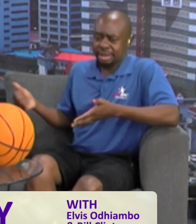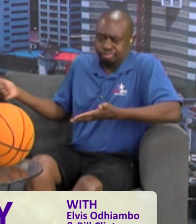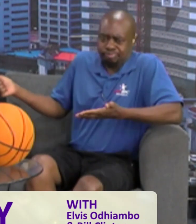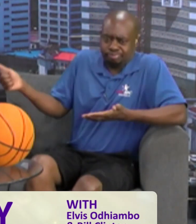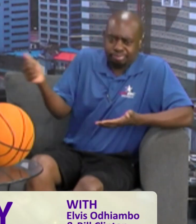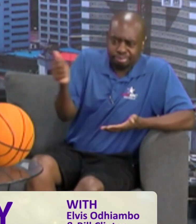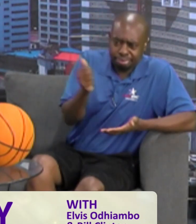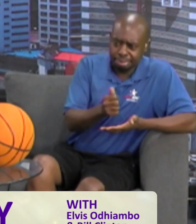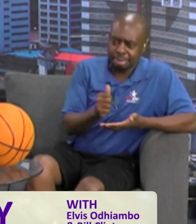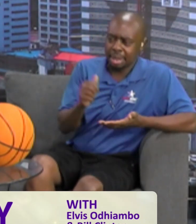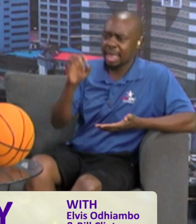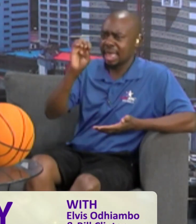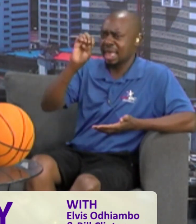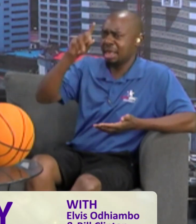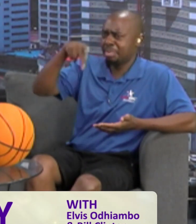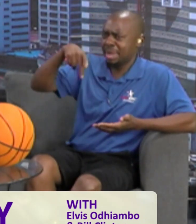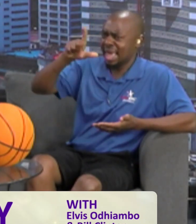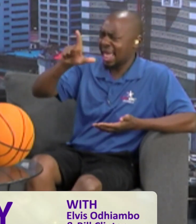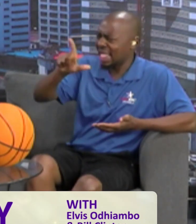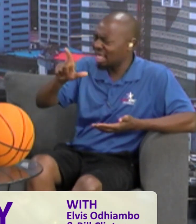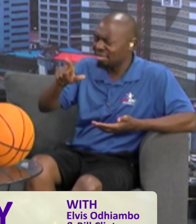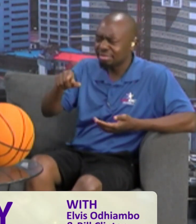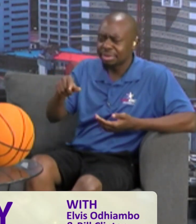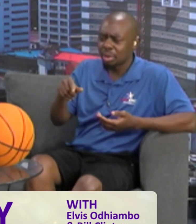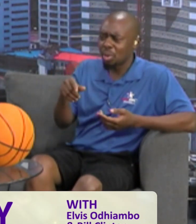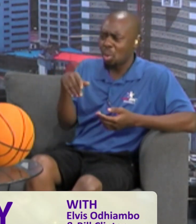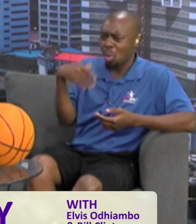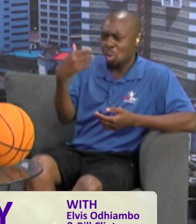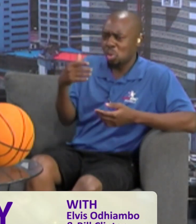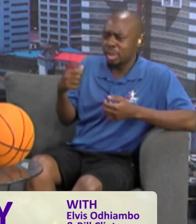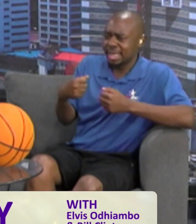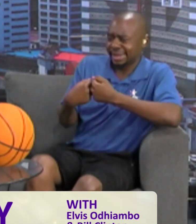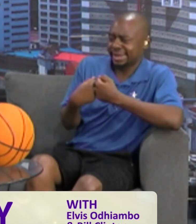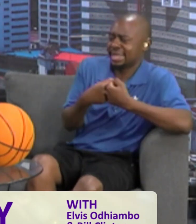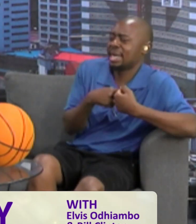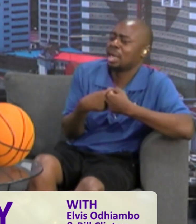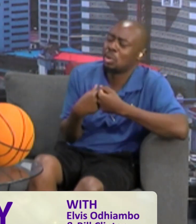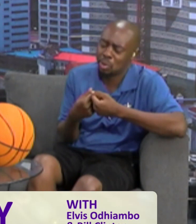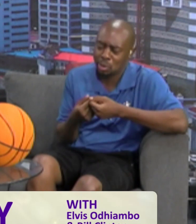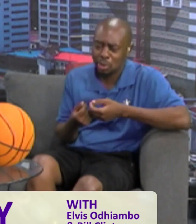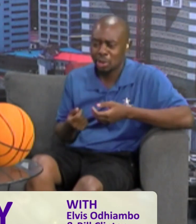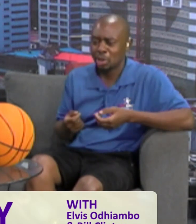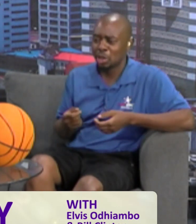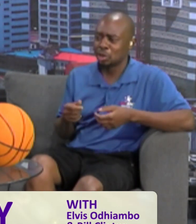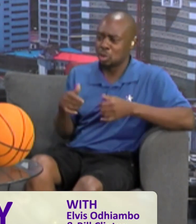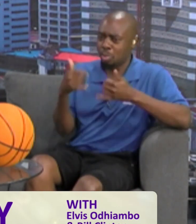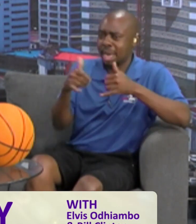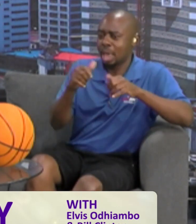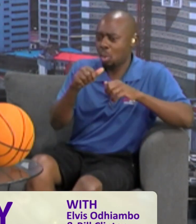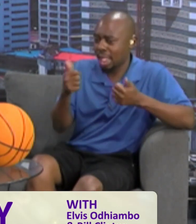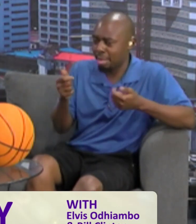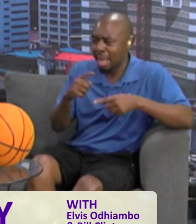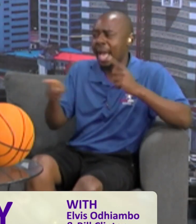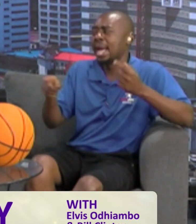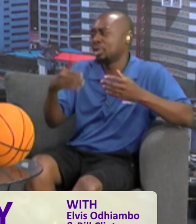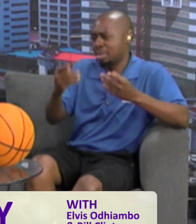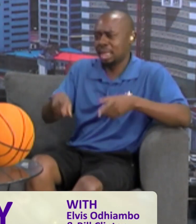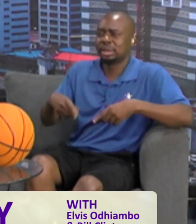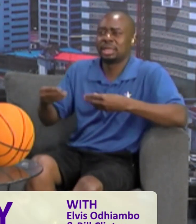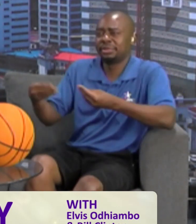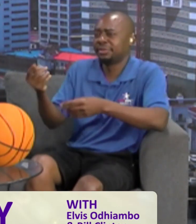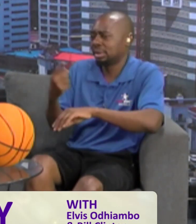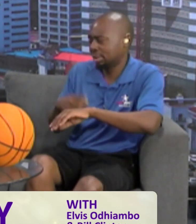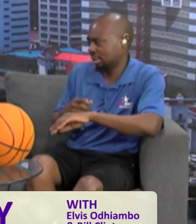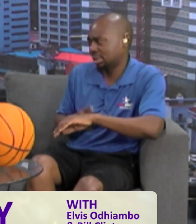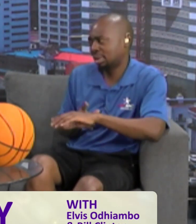Now, when a player is brought in the EPL, there's always, a struggle of, to